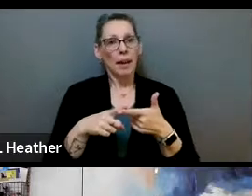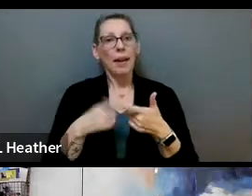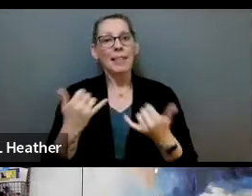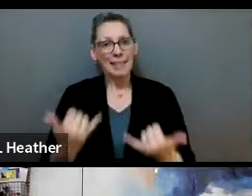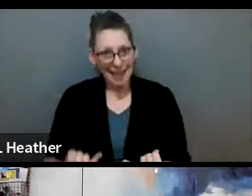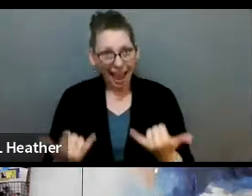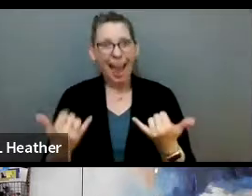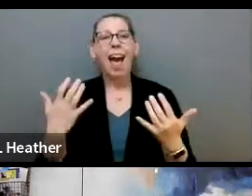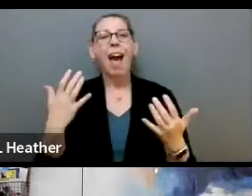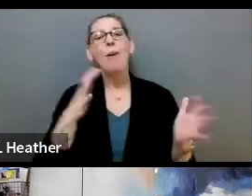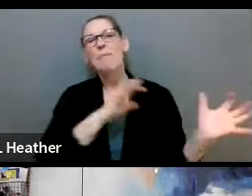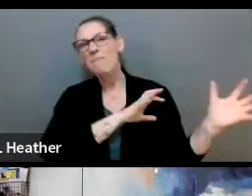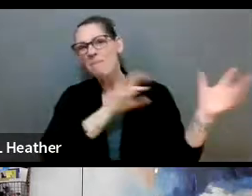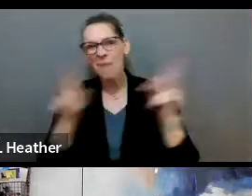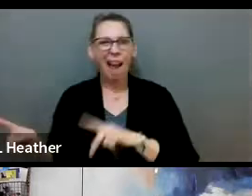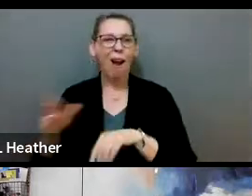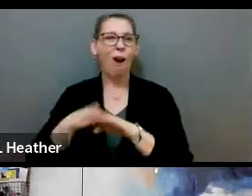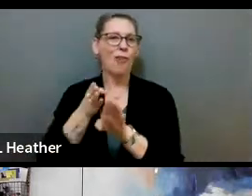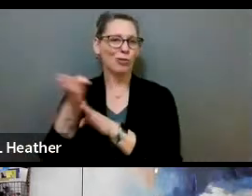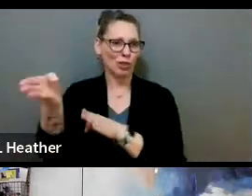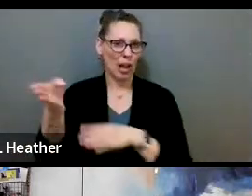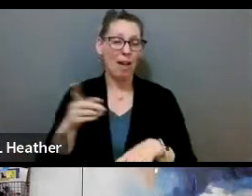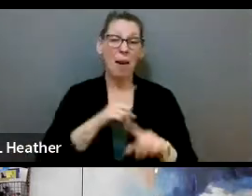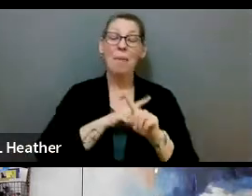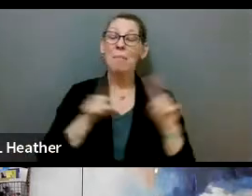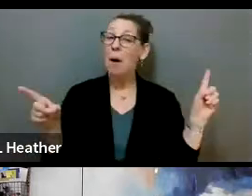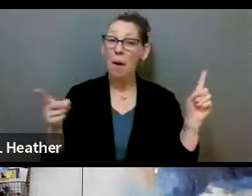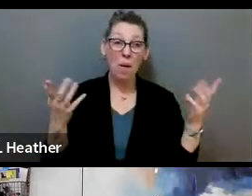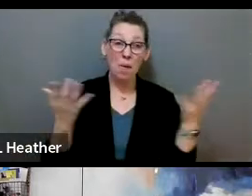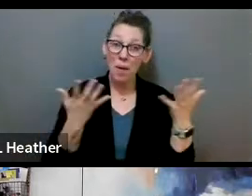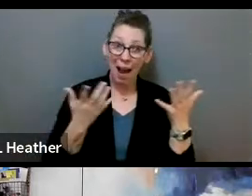back on track. Now, what that does to us,